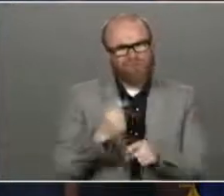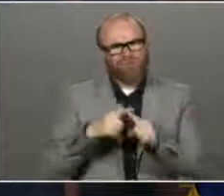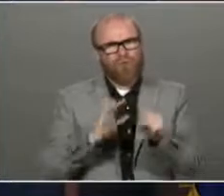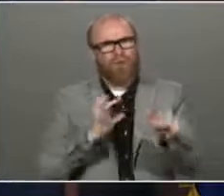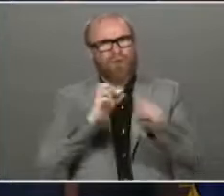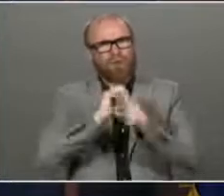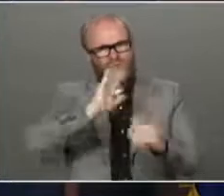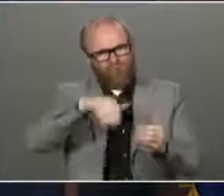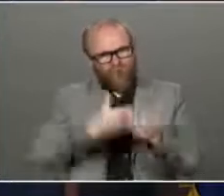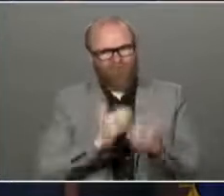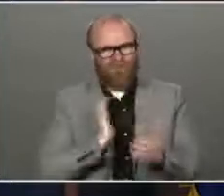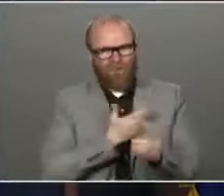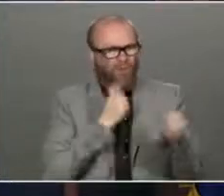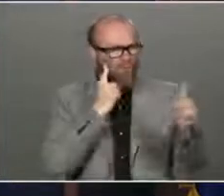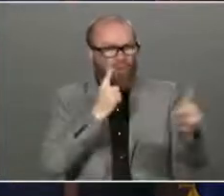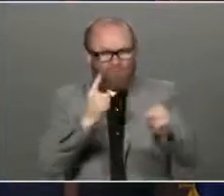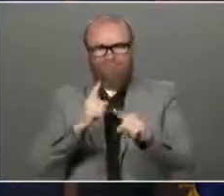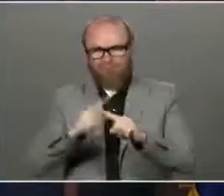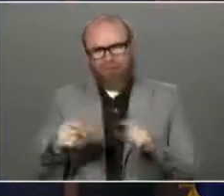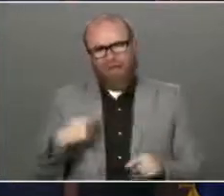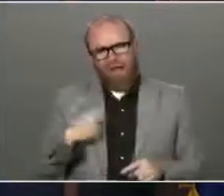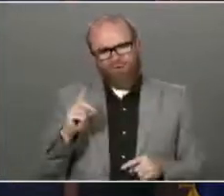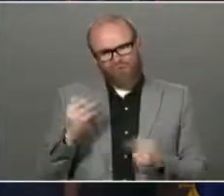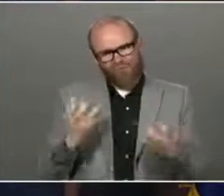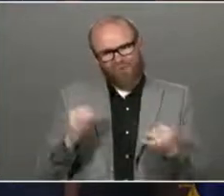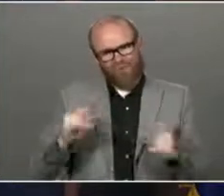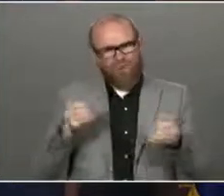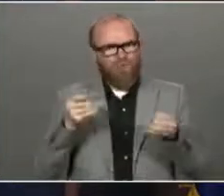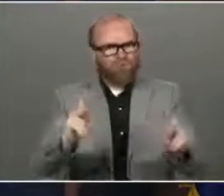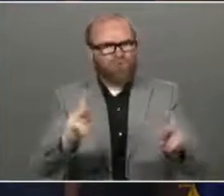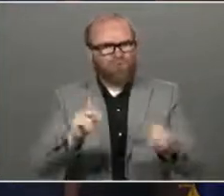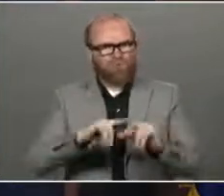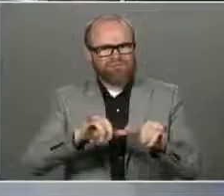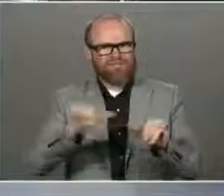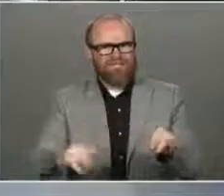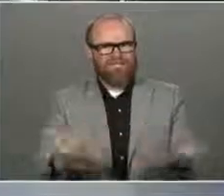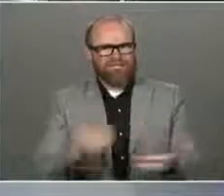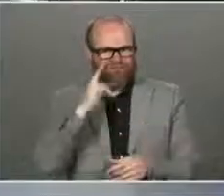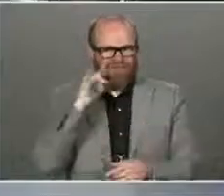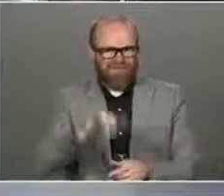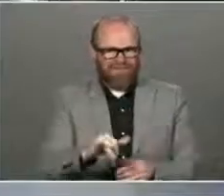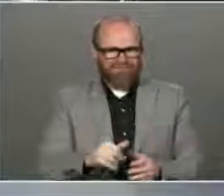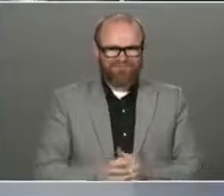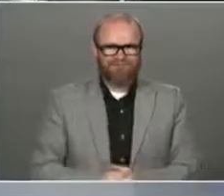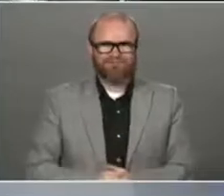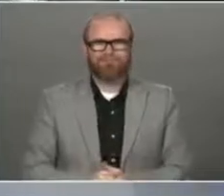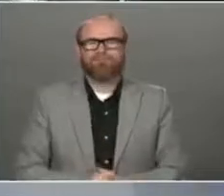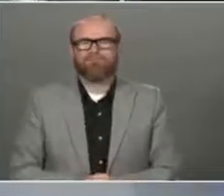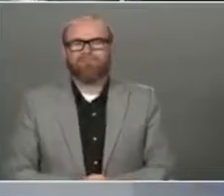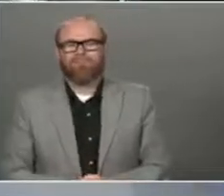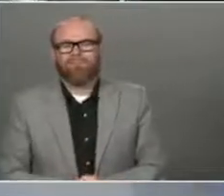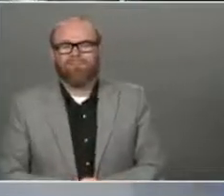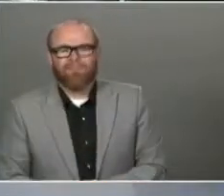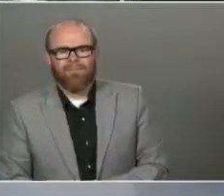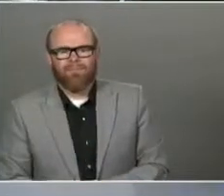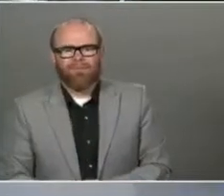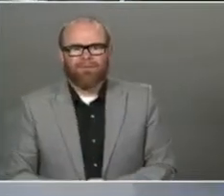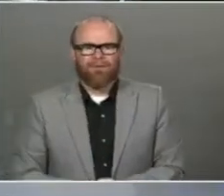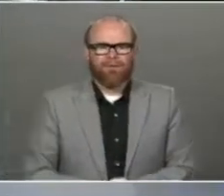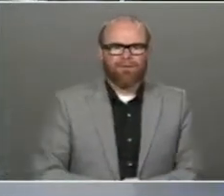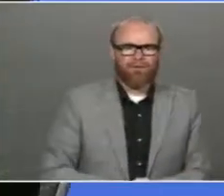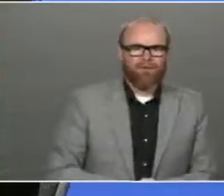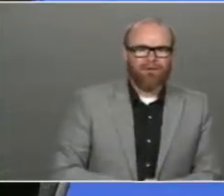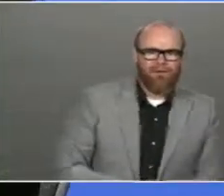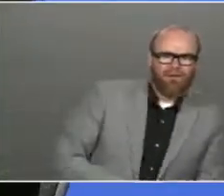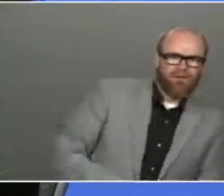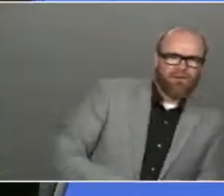but we are well on our way, and I would love the opportunity to finish the job. Governor, then what impact has Tucker Carlson and Chairman